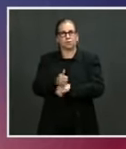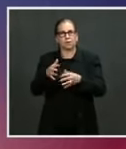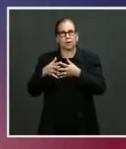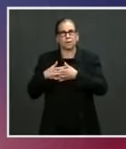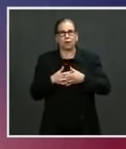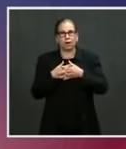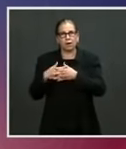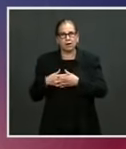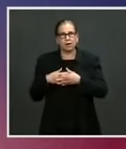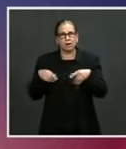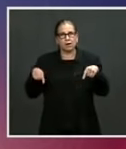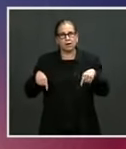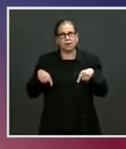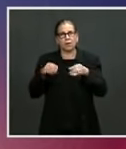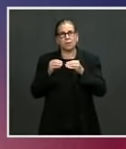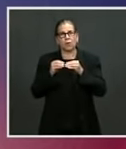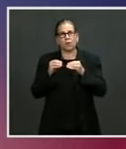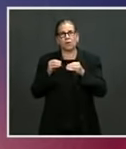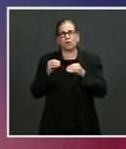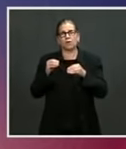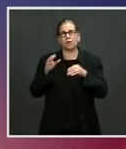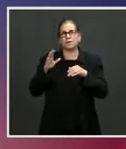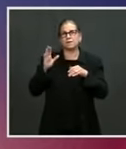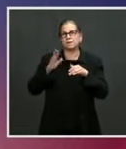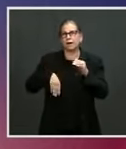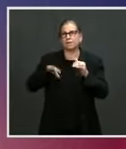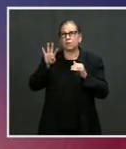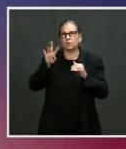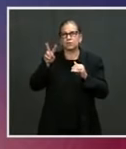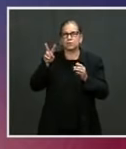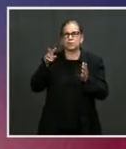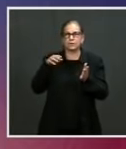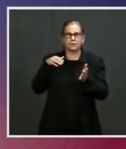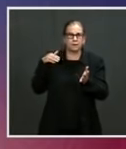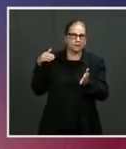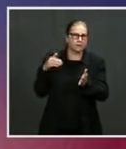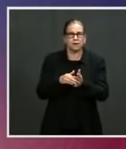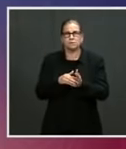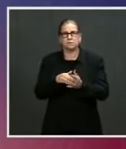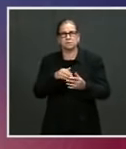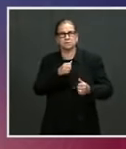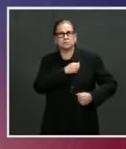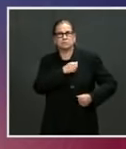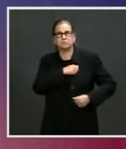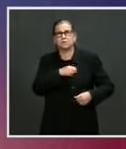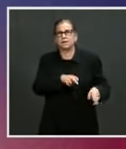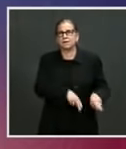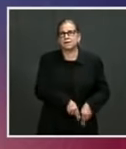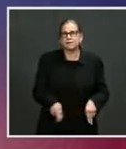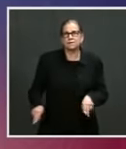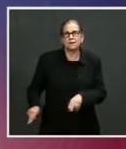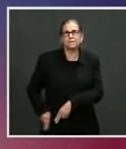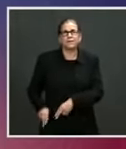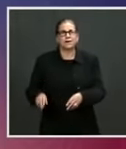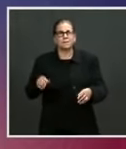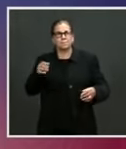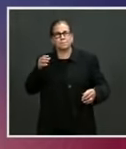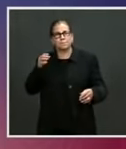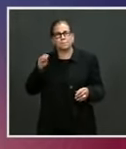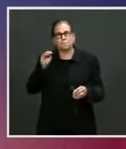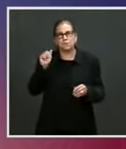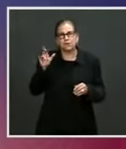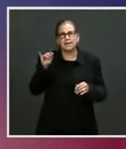their country as soldiers, sailors, airmen, Marines, Guardians, and Coast Guardsmen. Their story is,